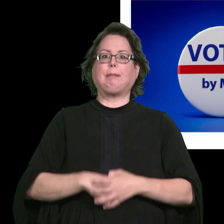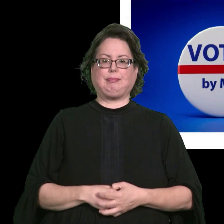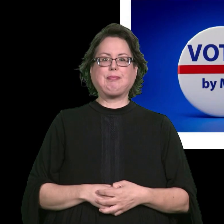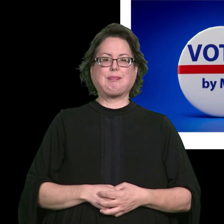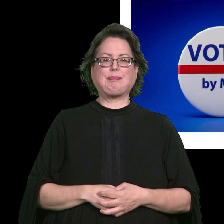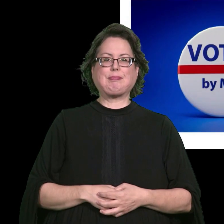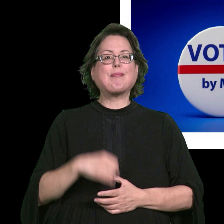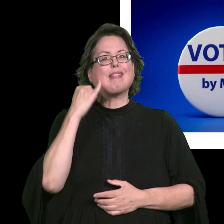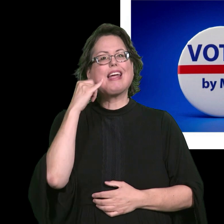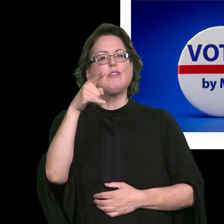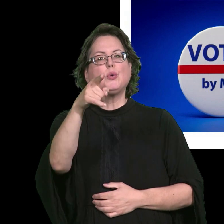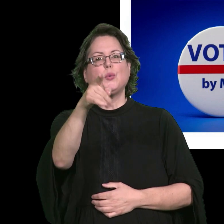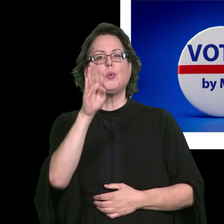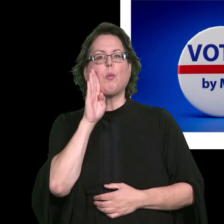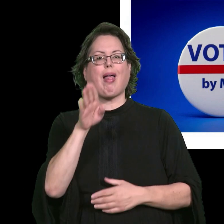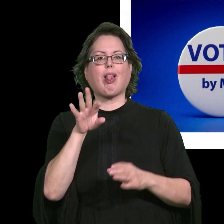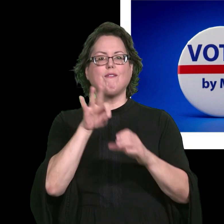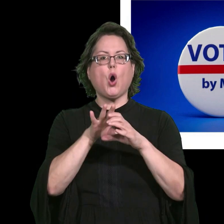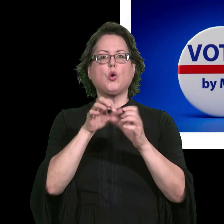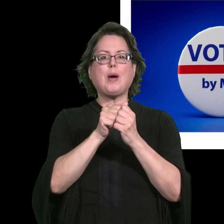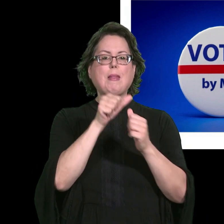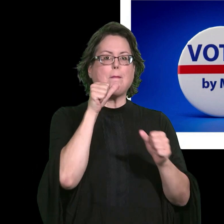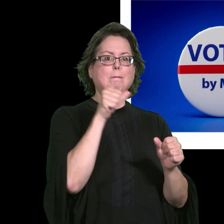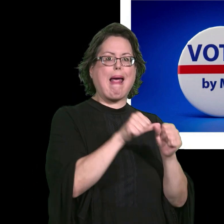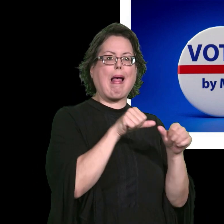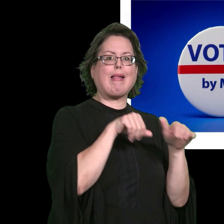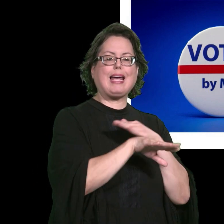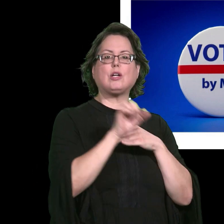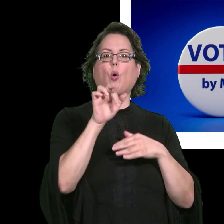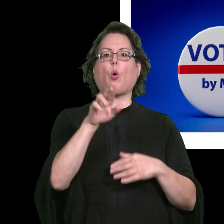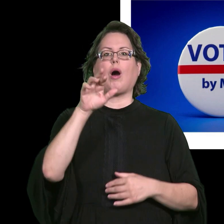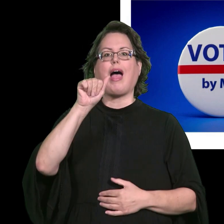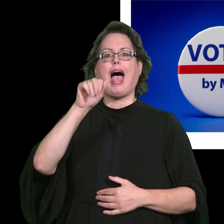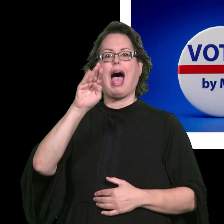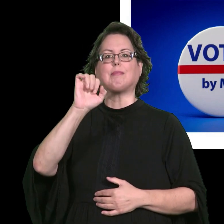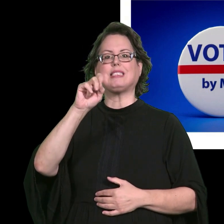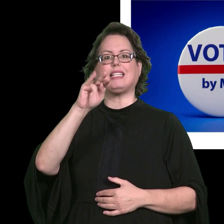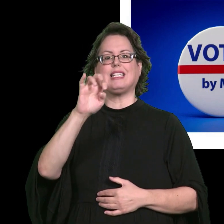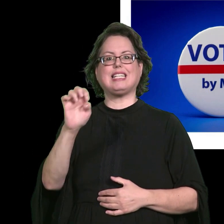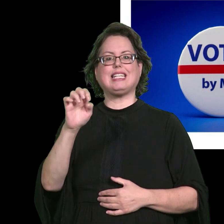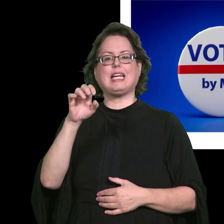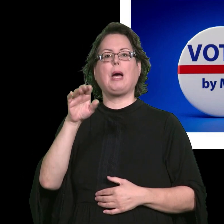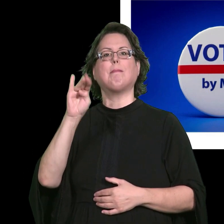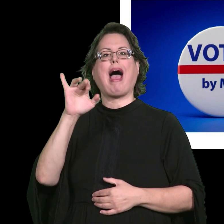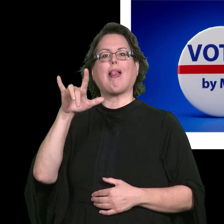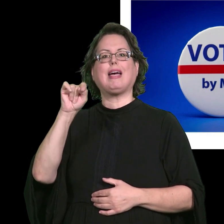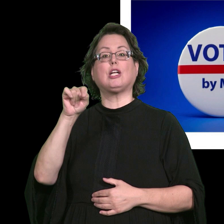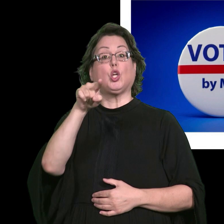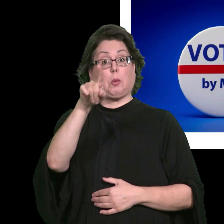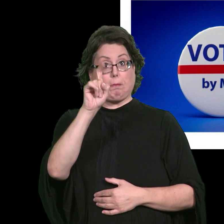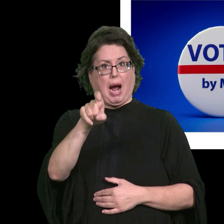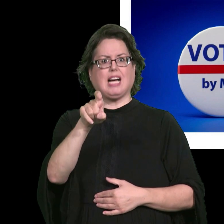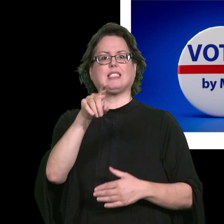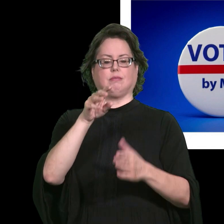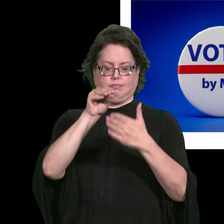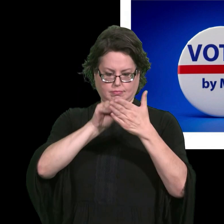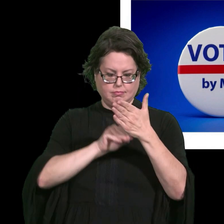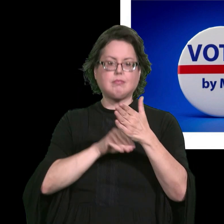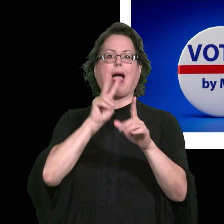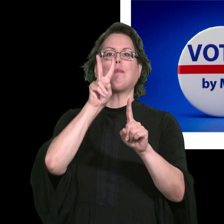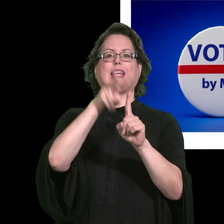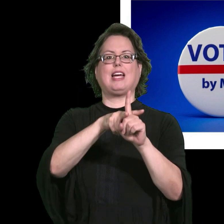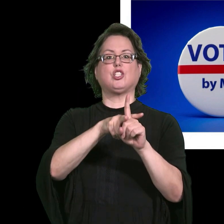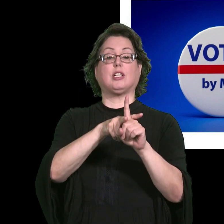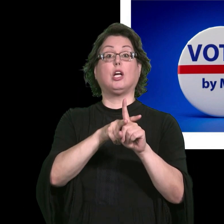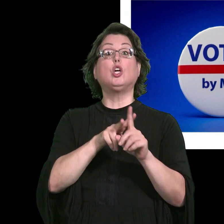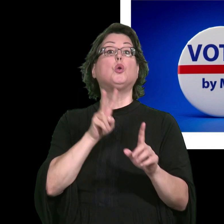If you are going to vote with a mail-in or absentee ballot, you must complete the application. To apply for a mail-in or